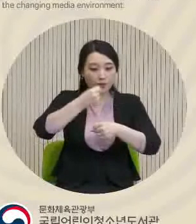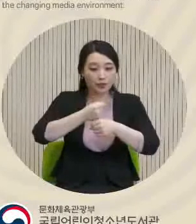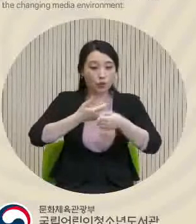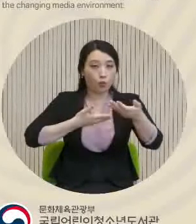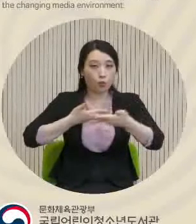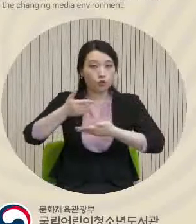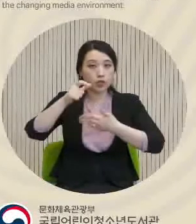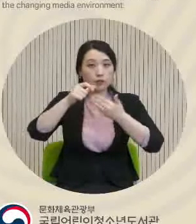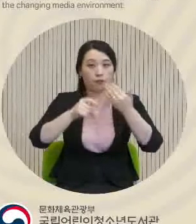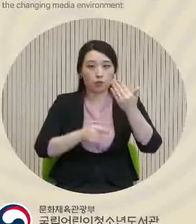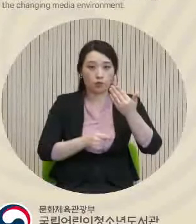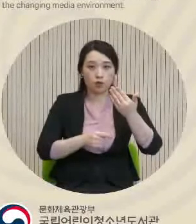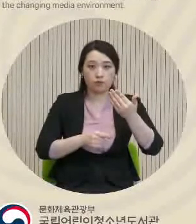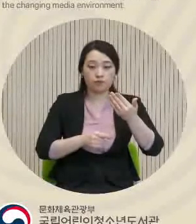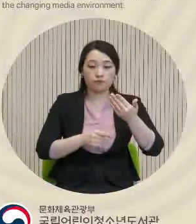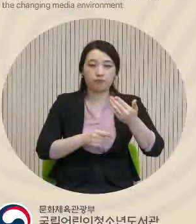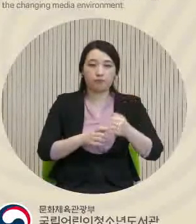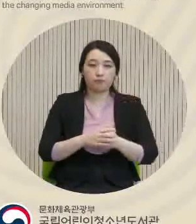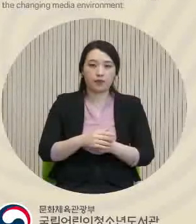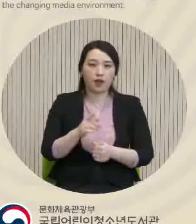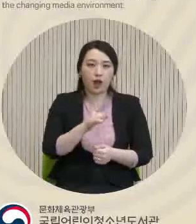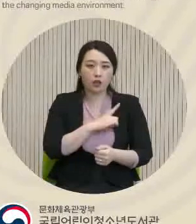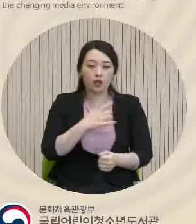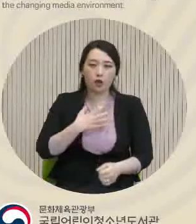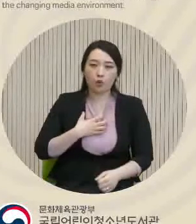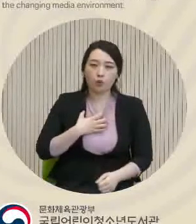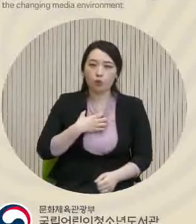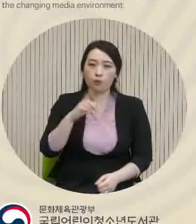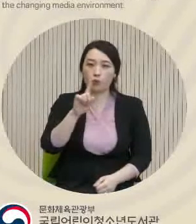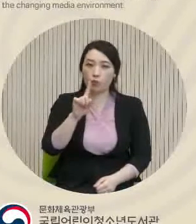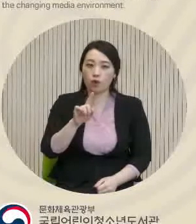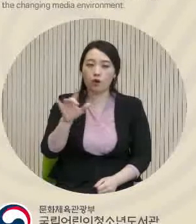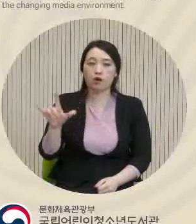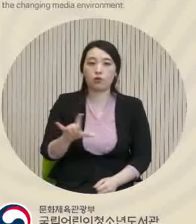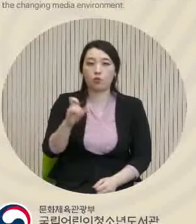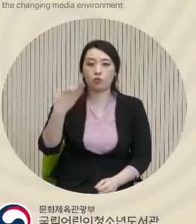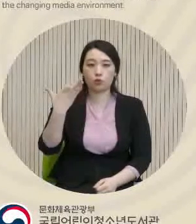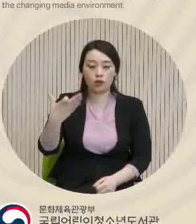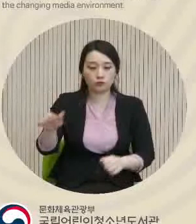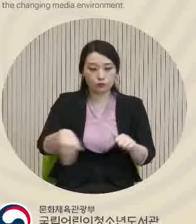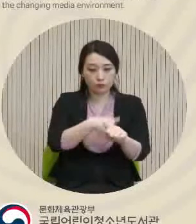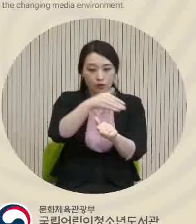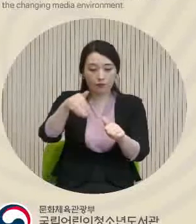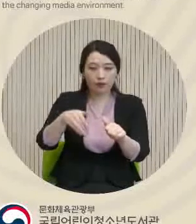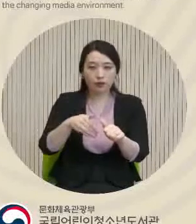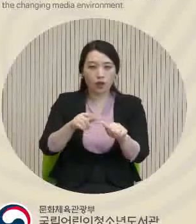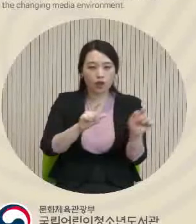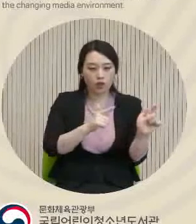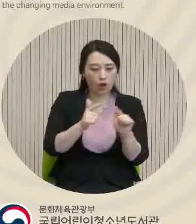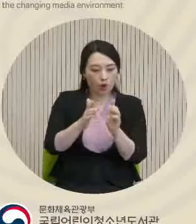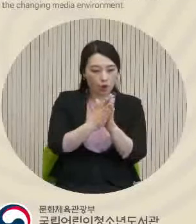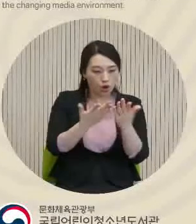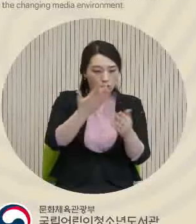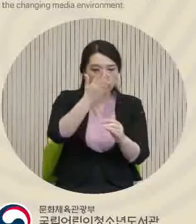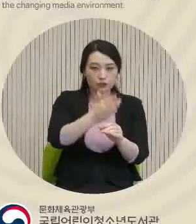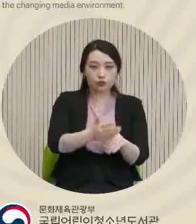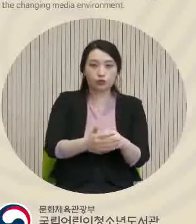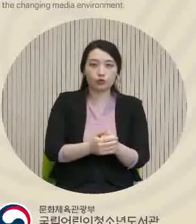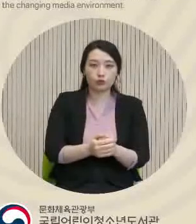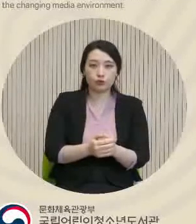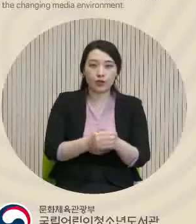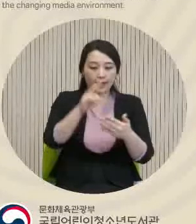The Read, Make, Share program development and progress, and the most important thing is that amid the COVID-19 situations among